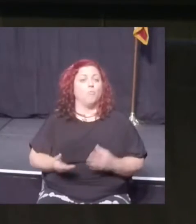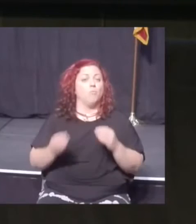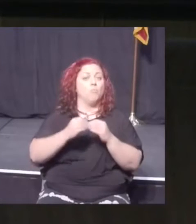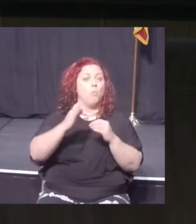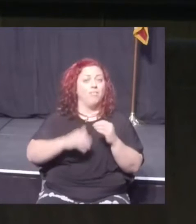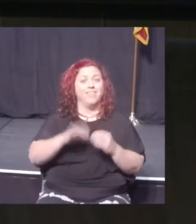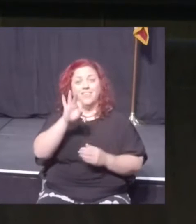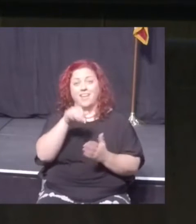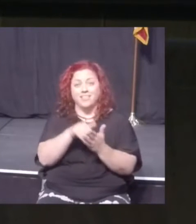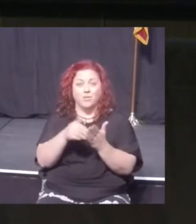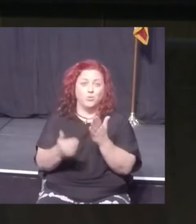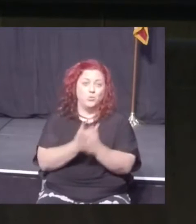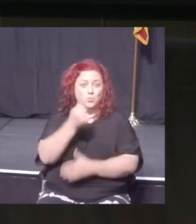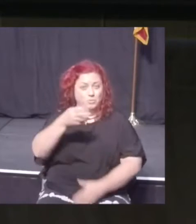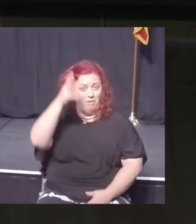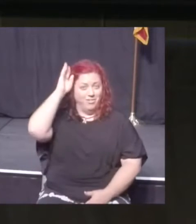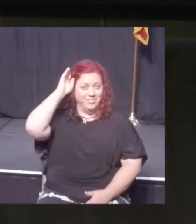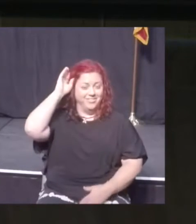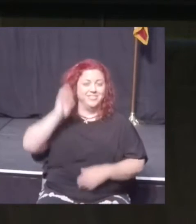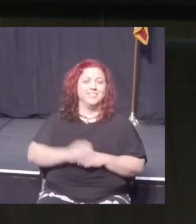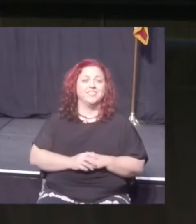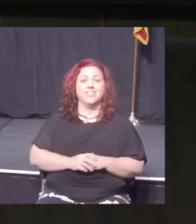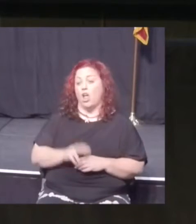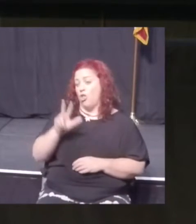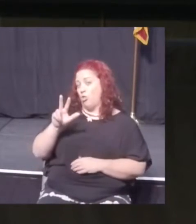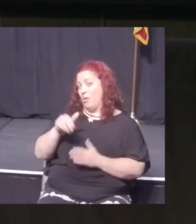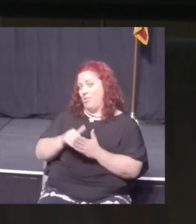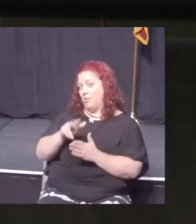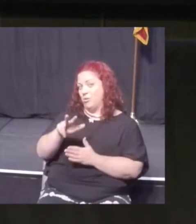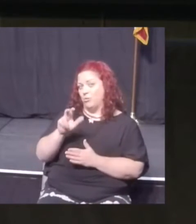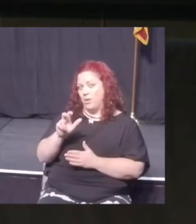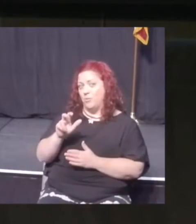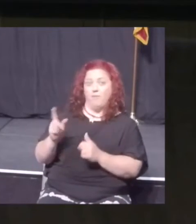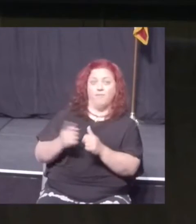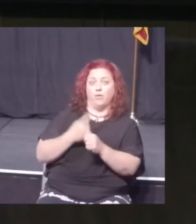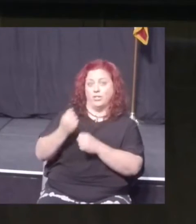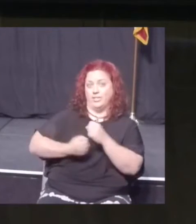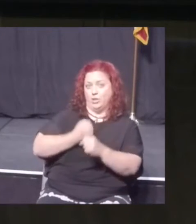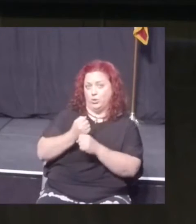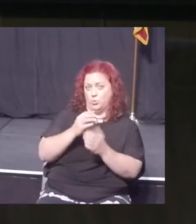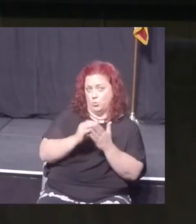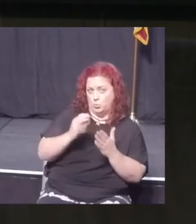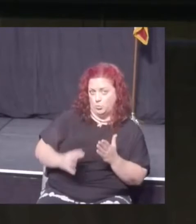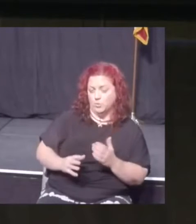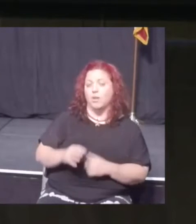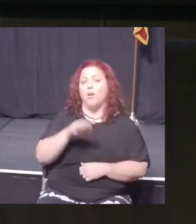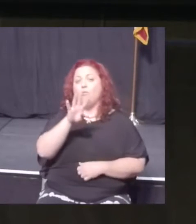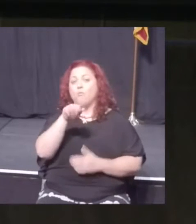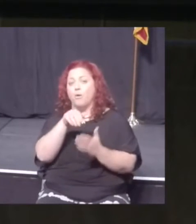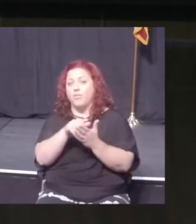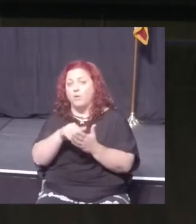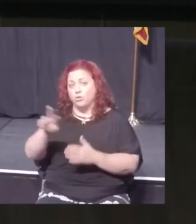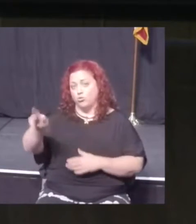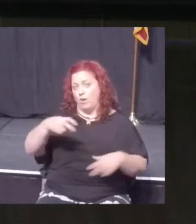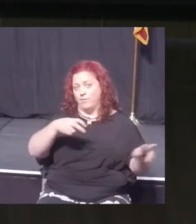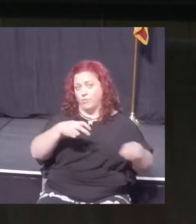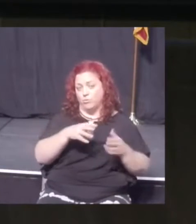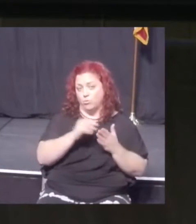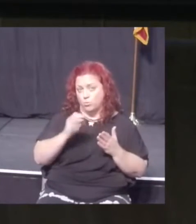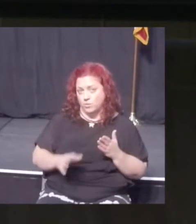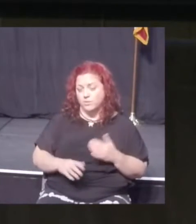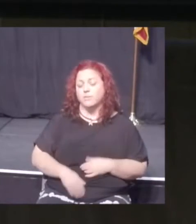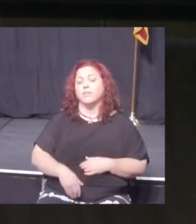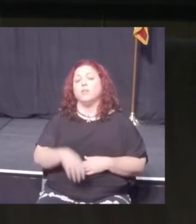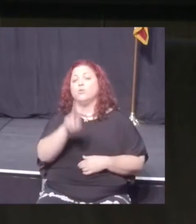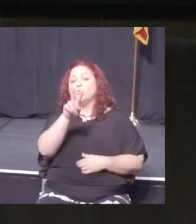than 9,000 new Spartans, 3,300 first-year students, 4,000 transfer students,